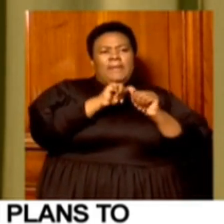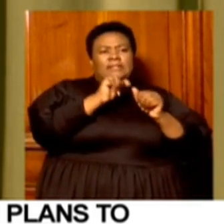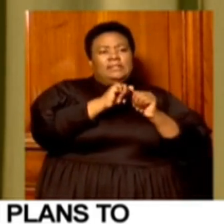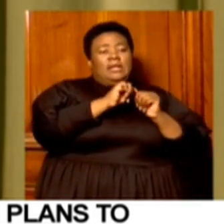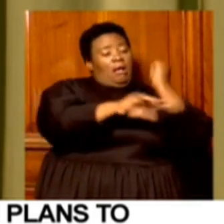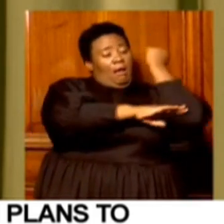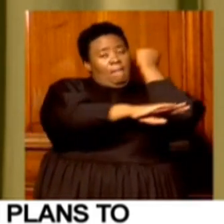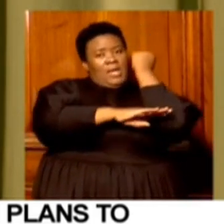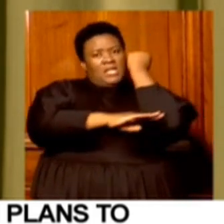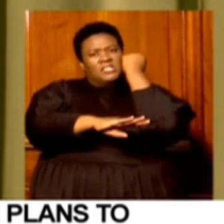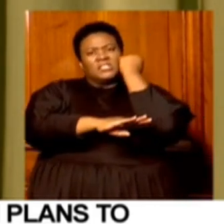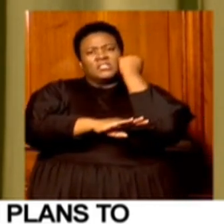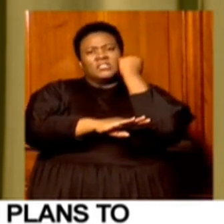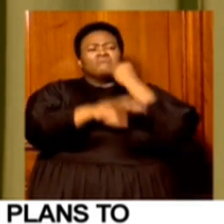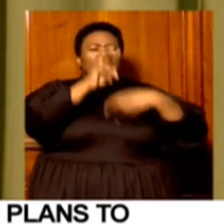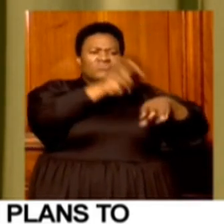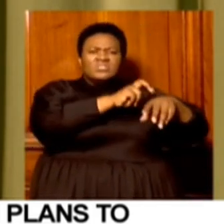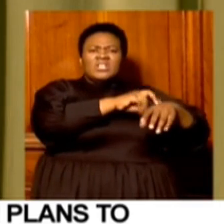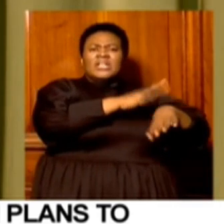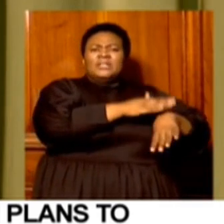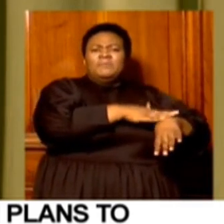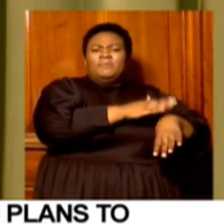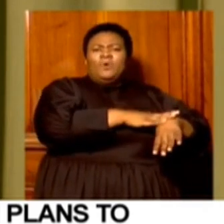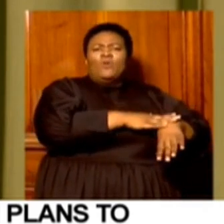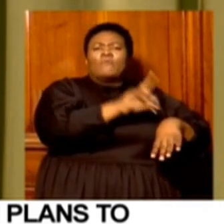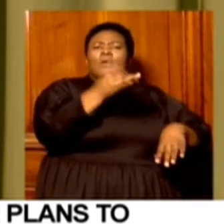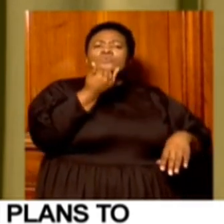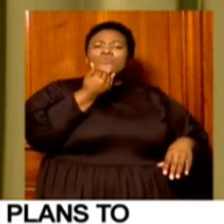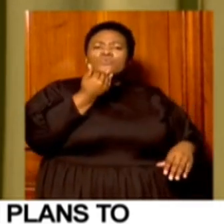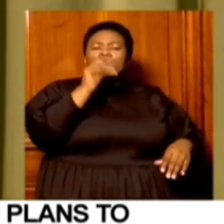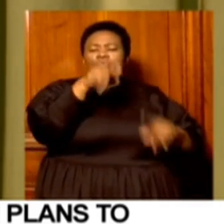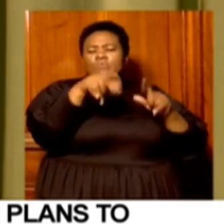most, which is people with COVID, by